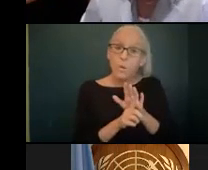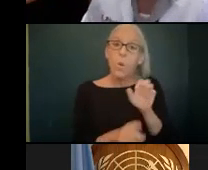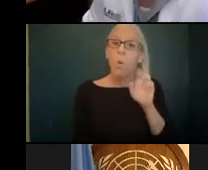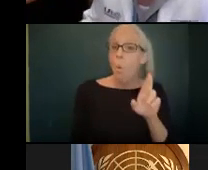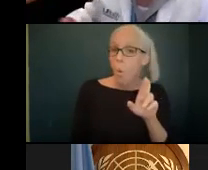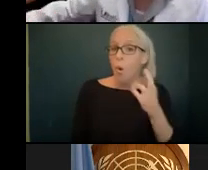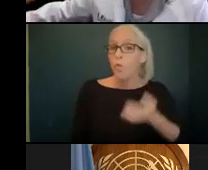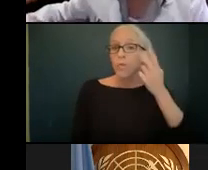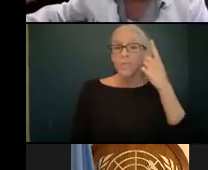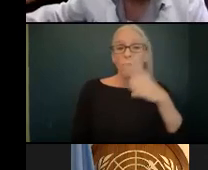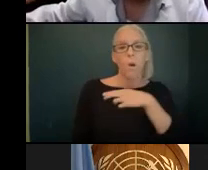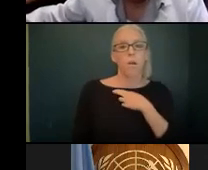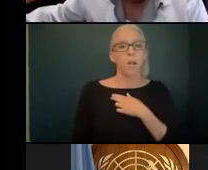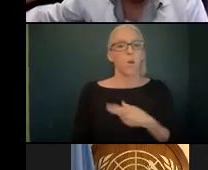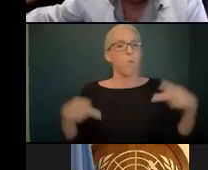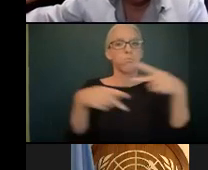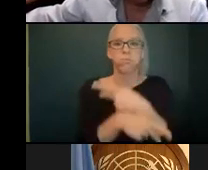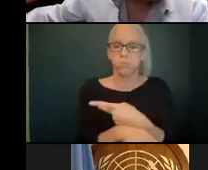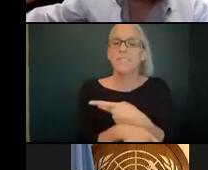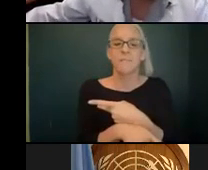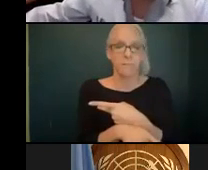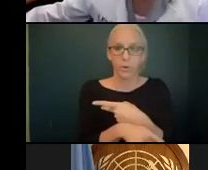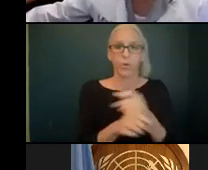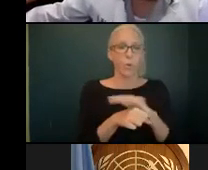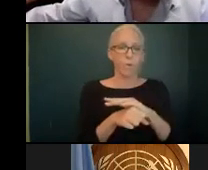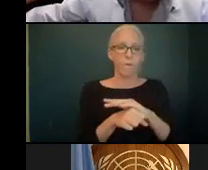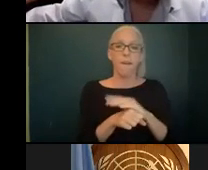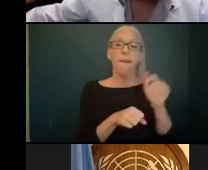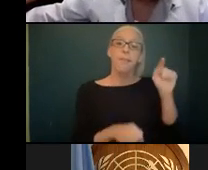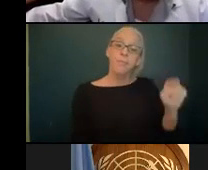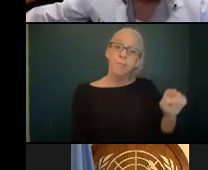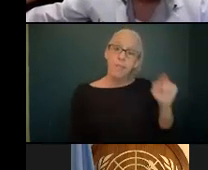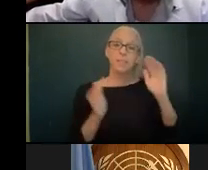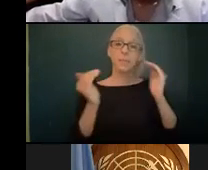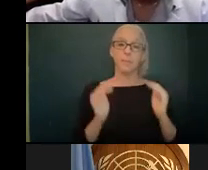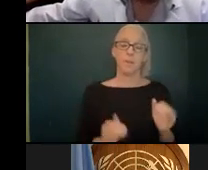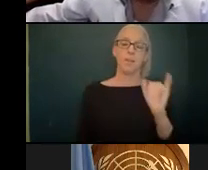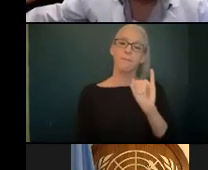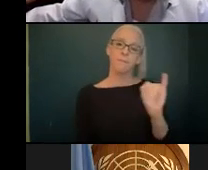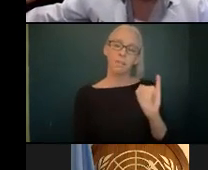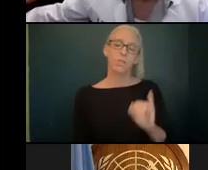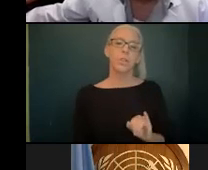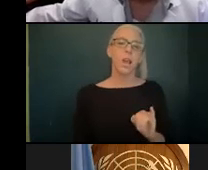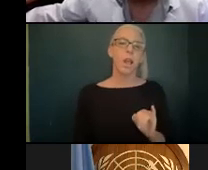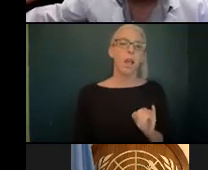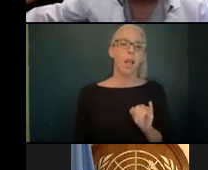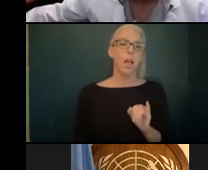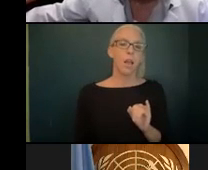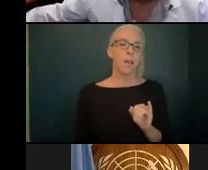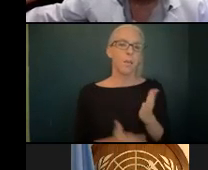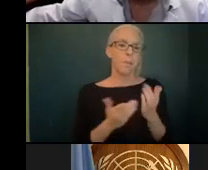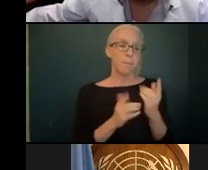COVID. And again, this is comparing, again, people getting actually infection who were exposed to somebody with